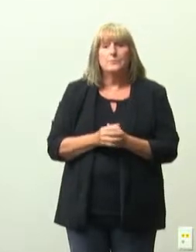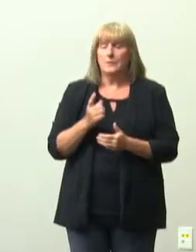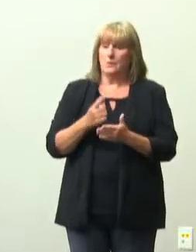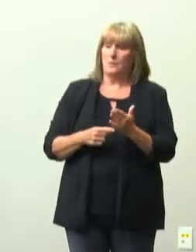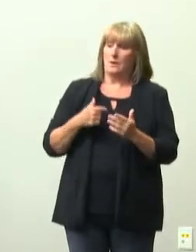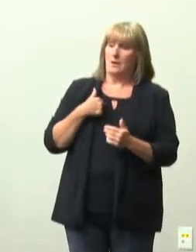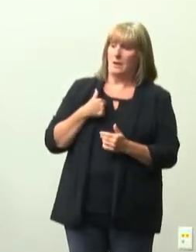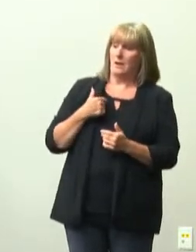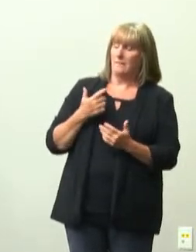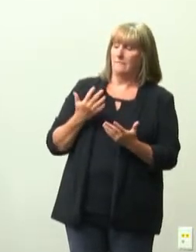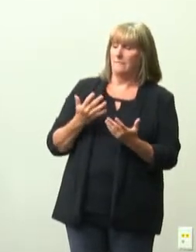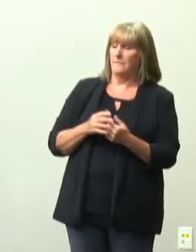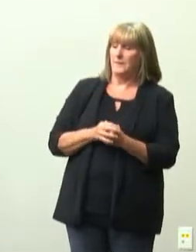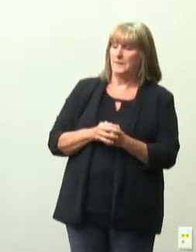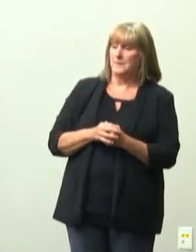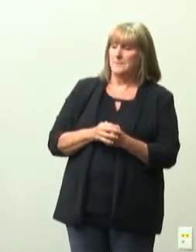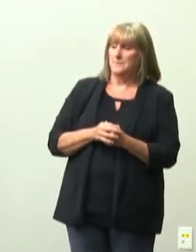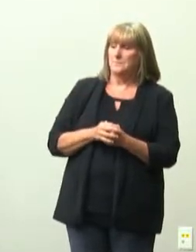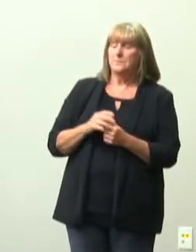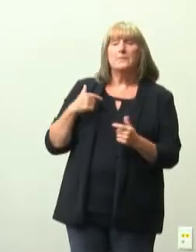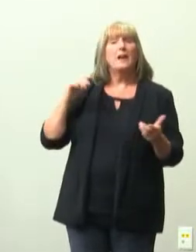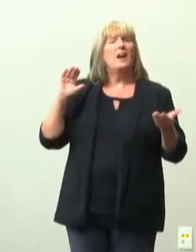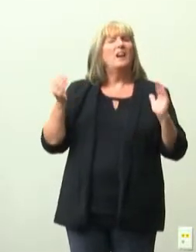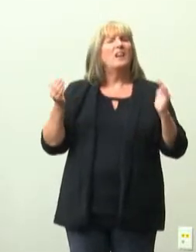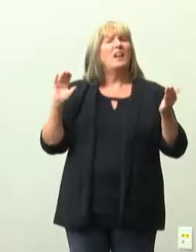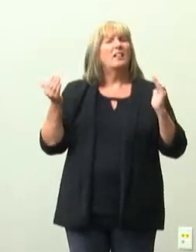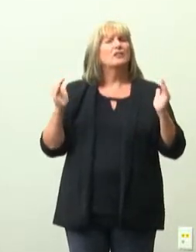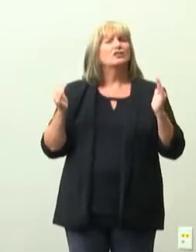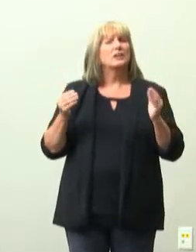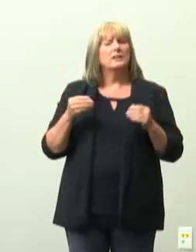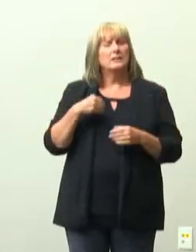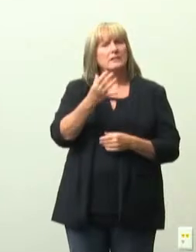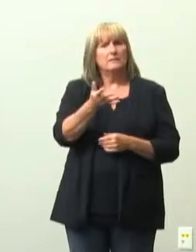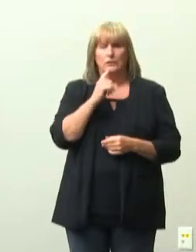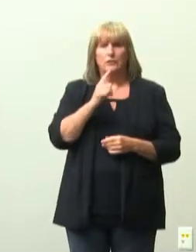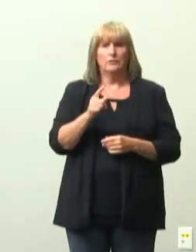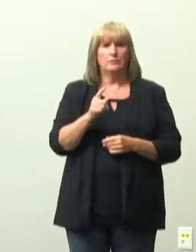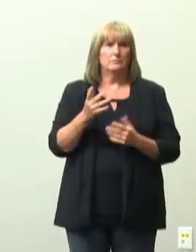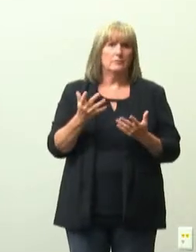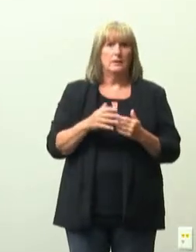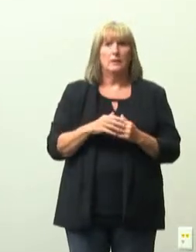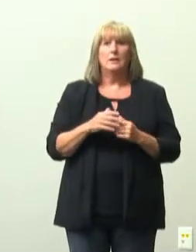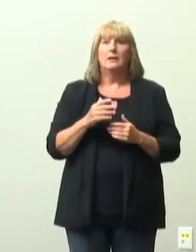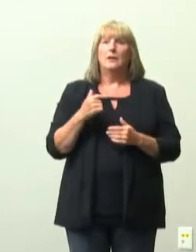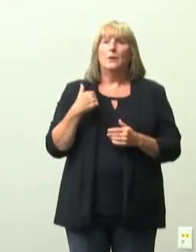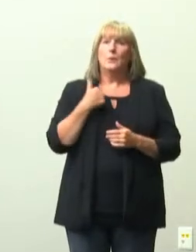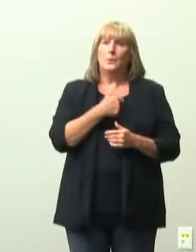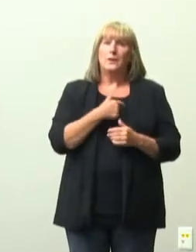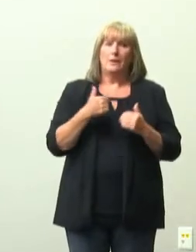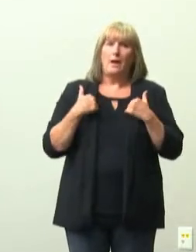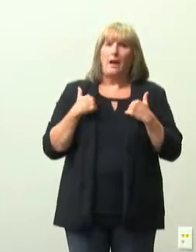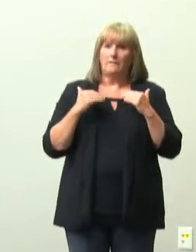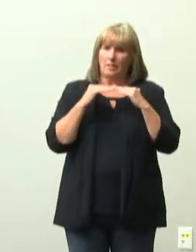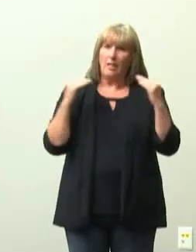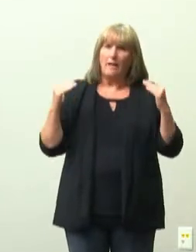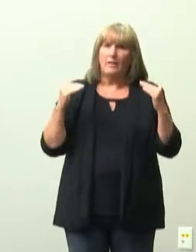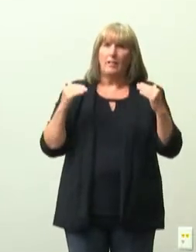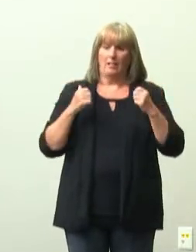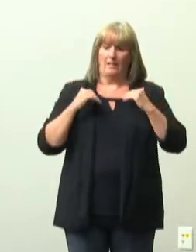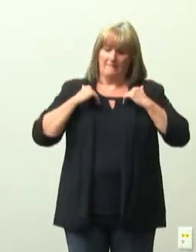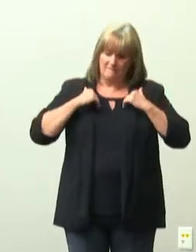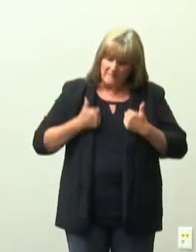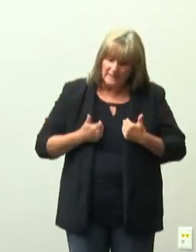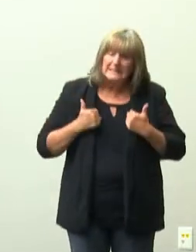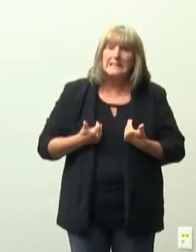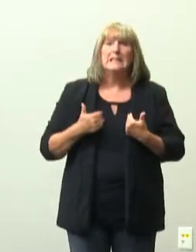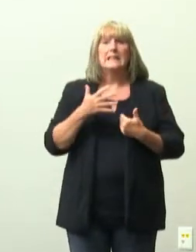what I kind of, the analogy I give, there's a level of fatigue and post-traumatic stress that still is